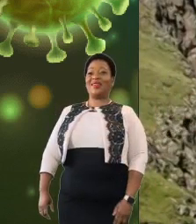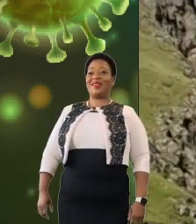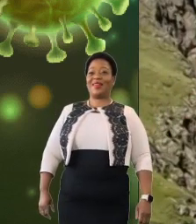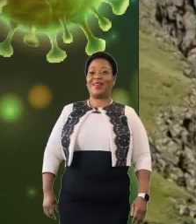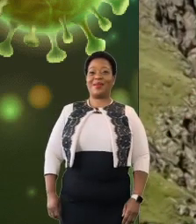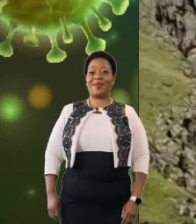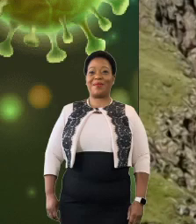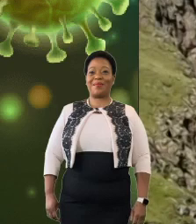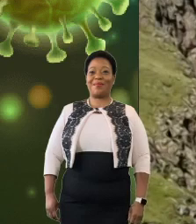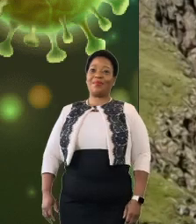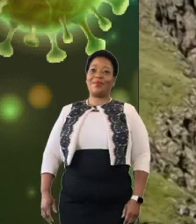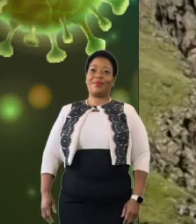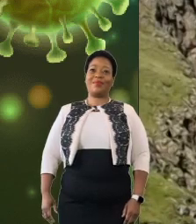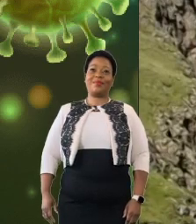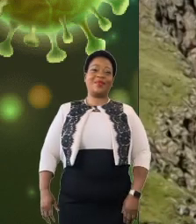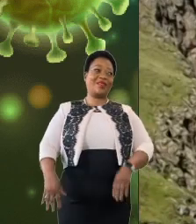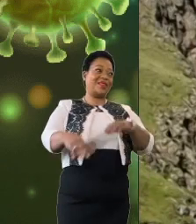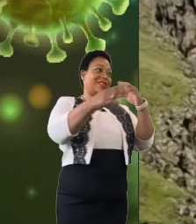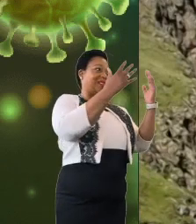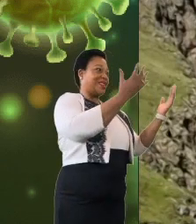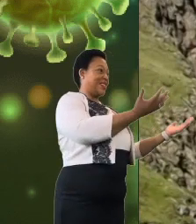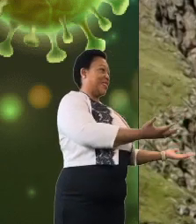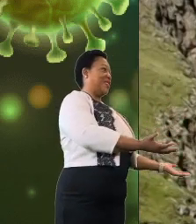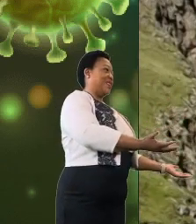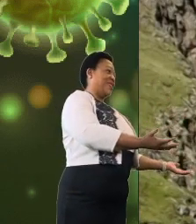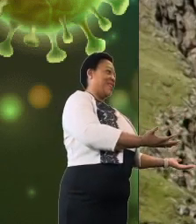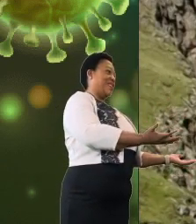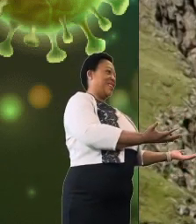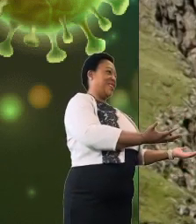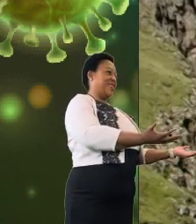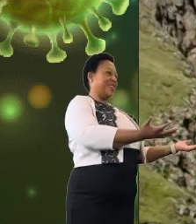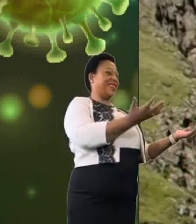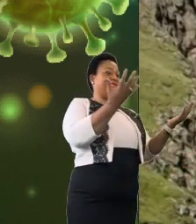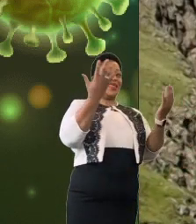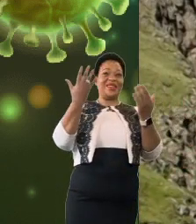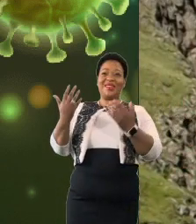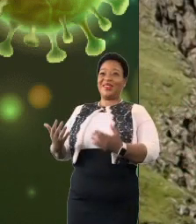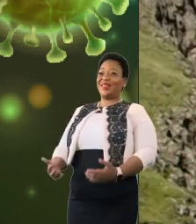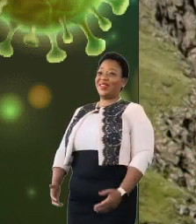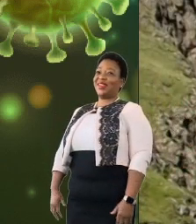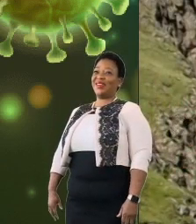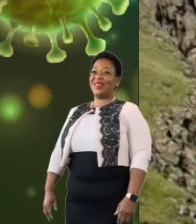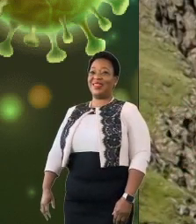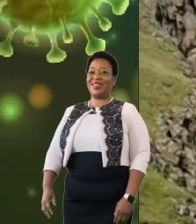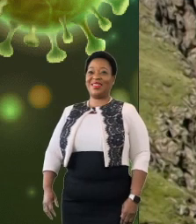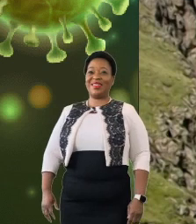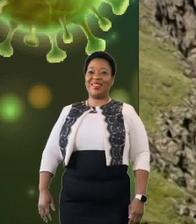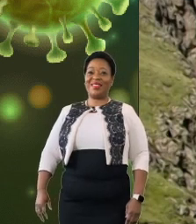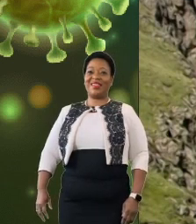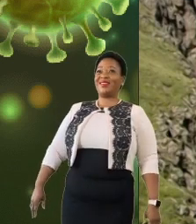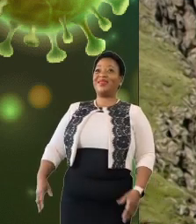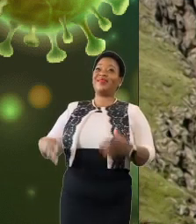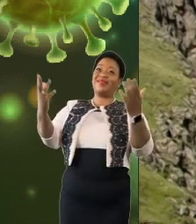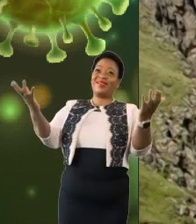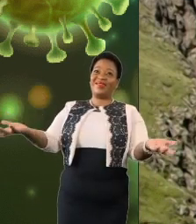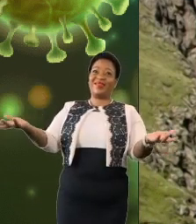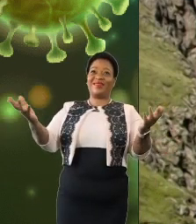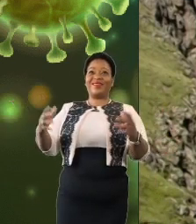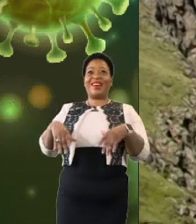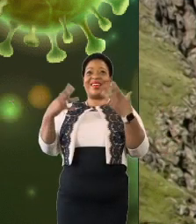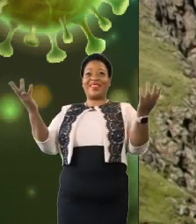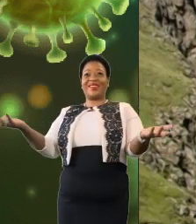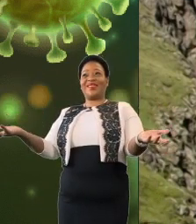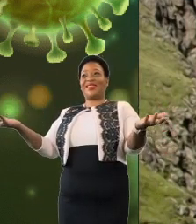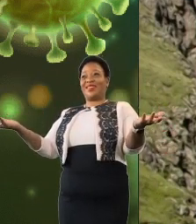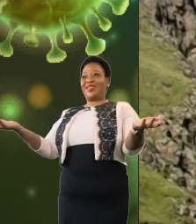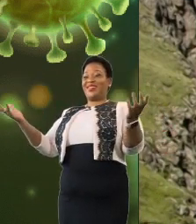with some support, because we really want to hear you and what you've got to say also on this particular topic.